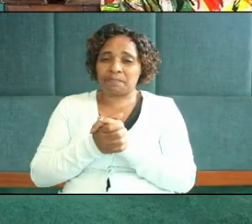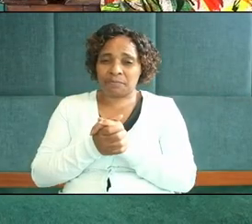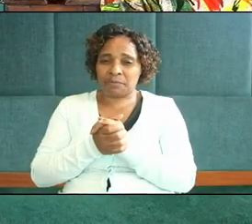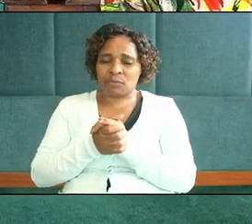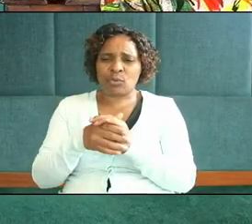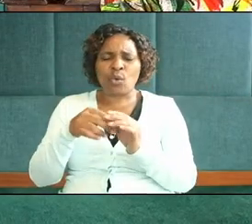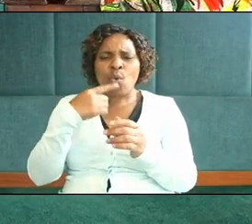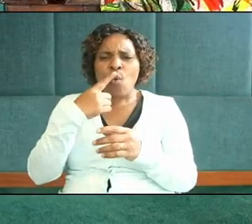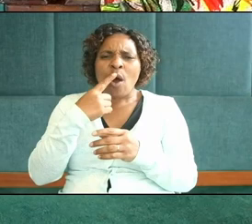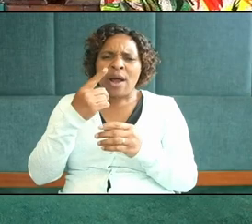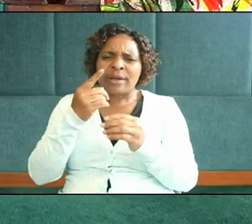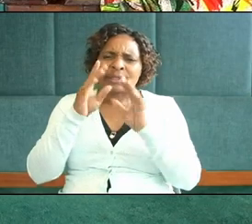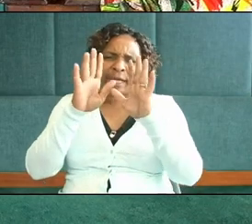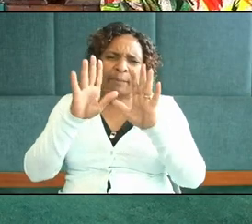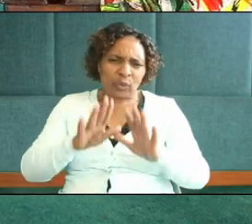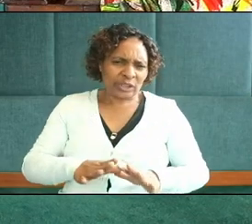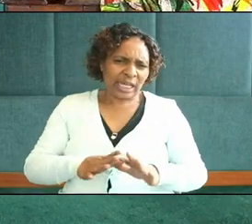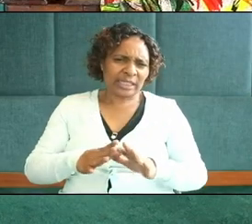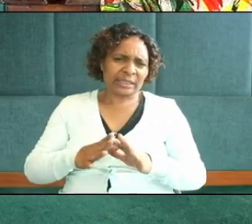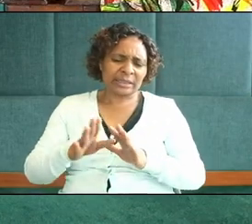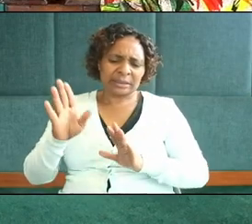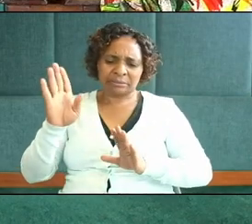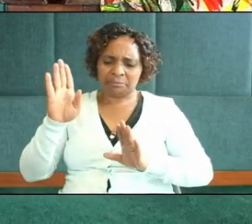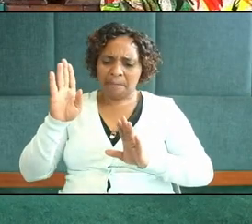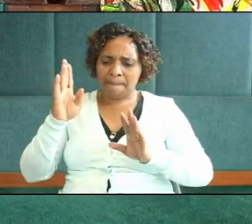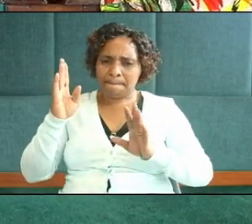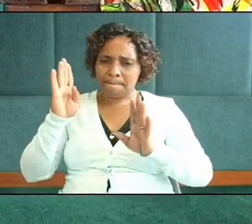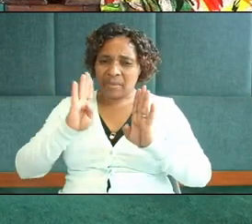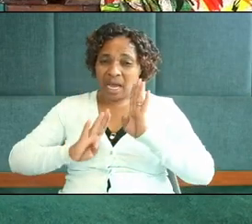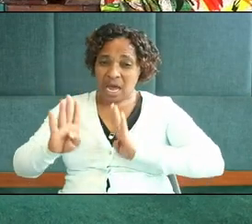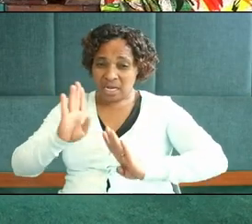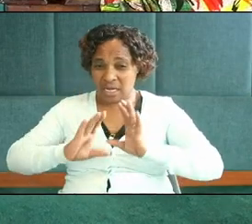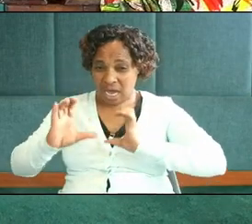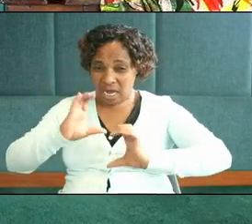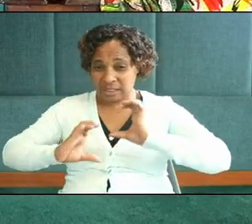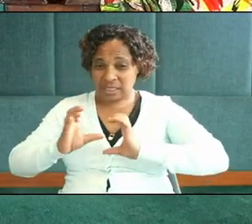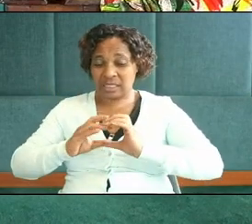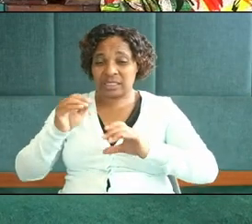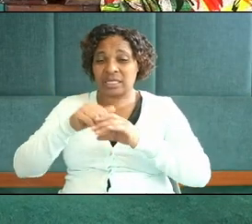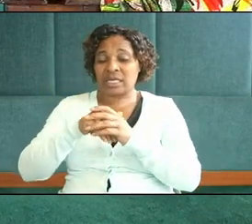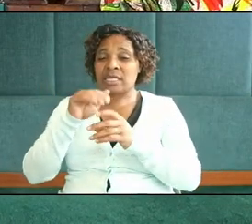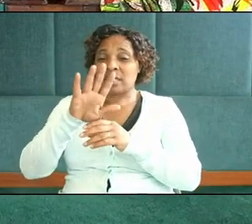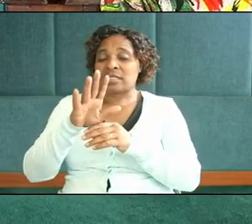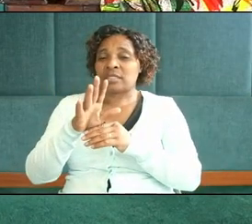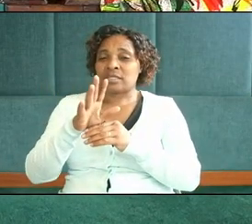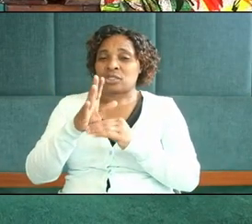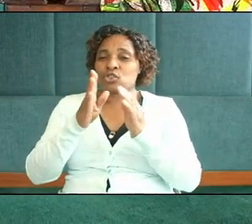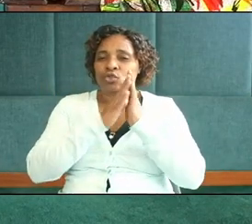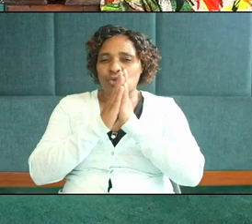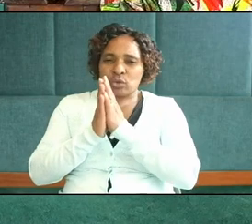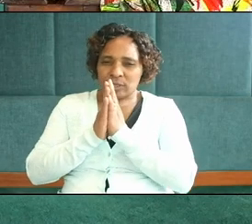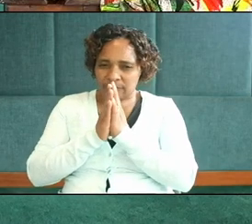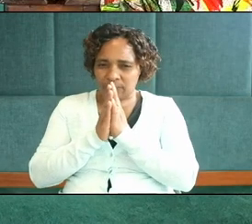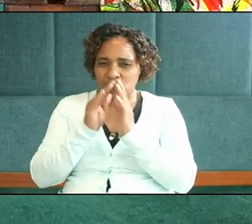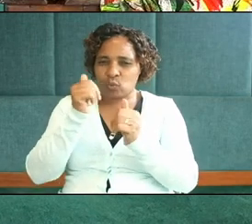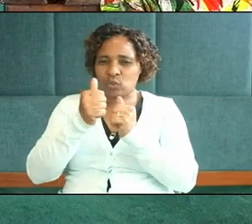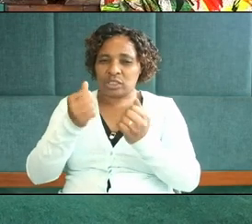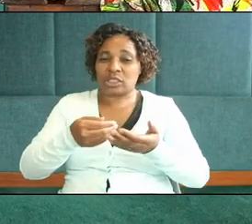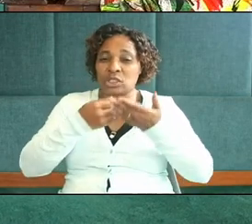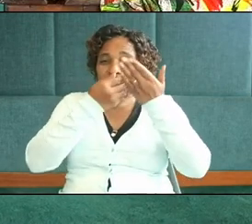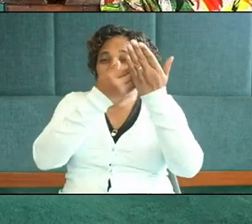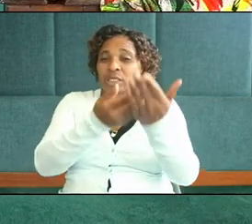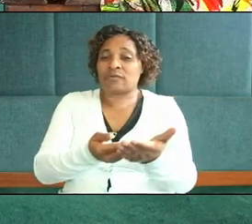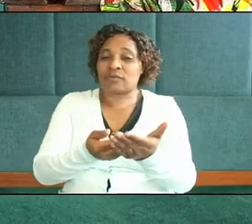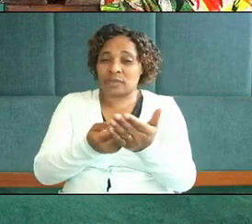Who are the main characters mentioned in the passage, and what are some of the weaknesses this story exposes,